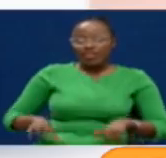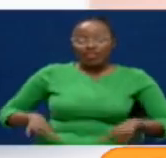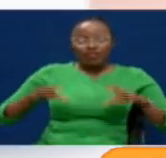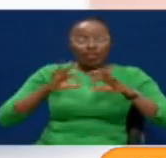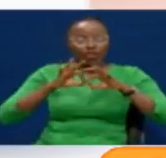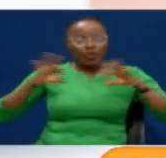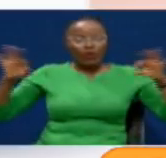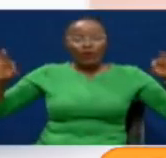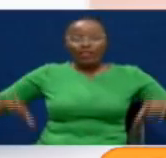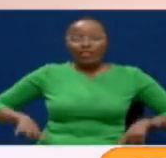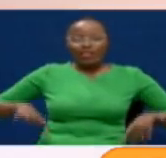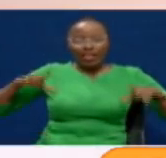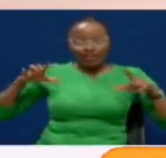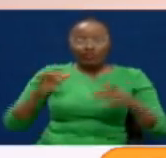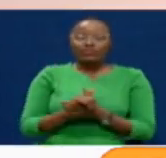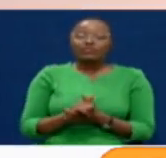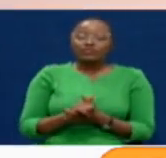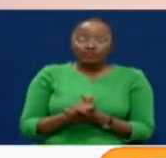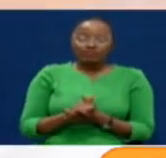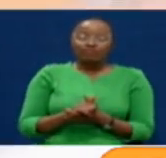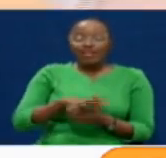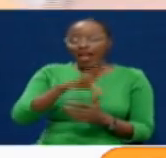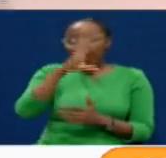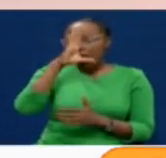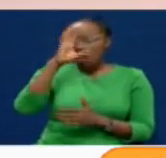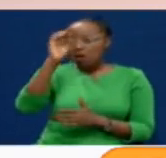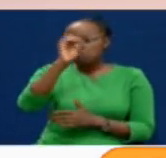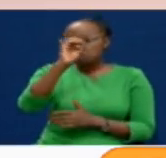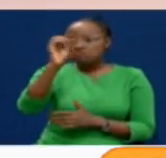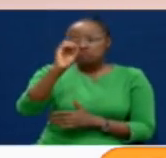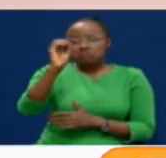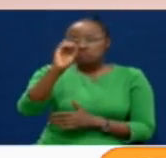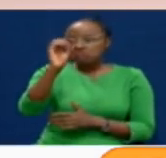life. No doubt, no doubt.